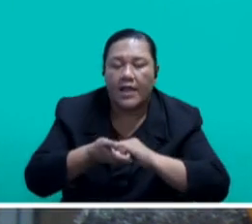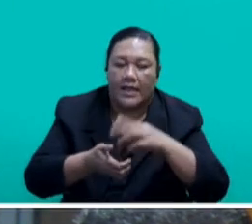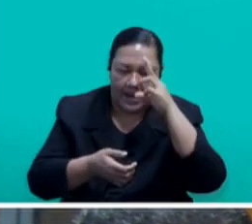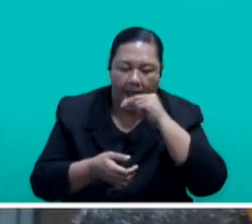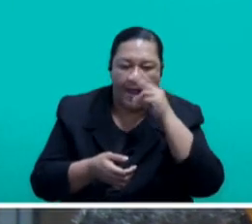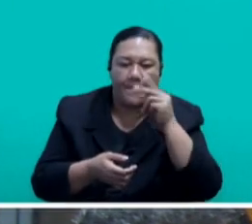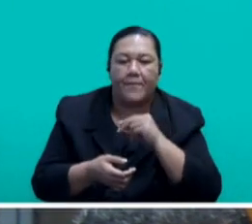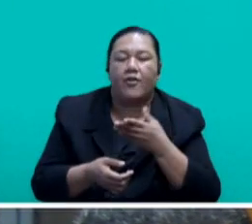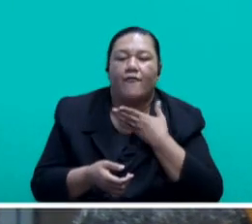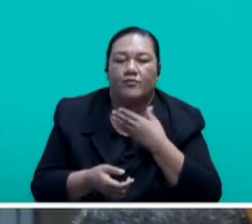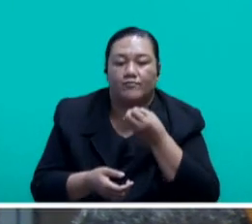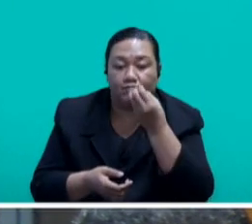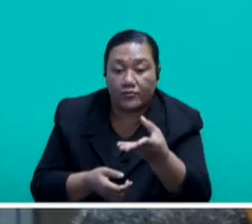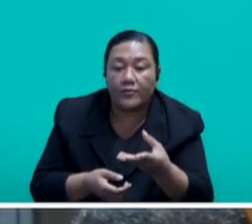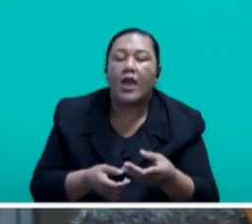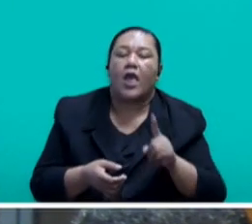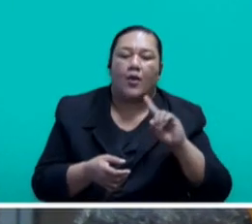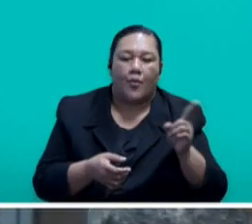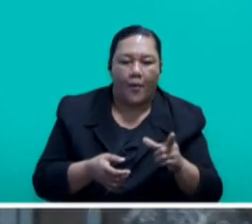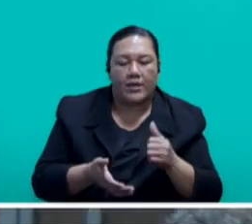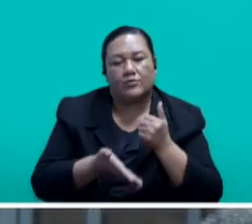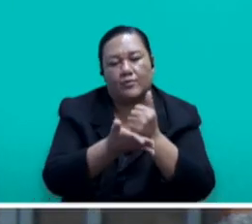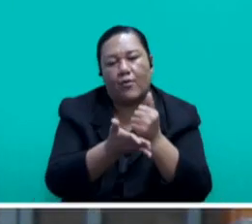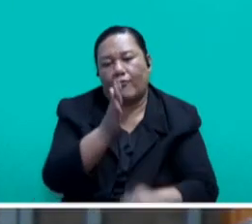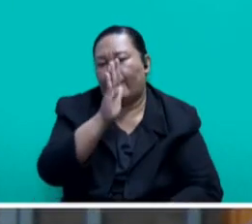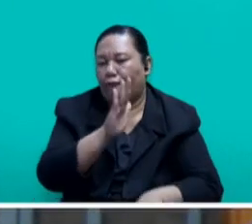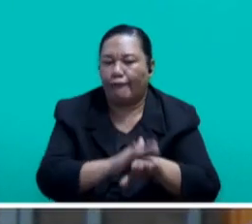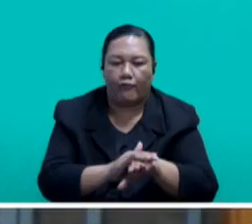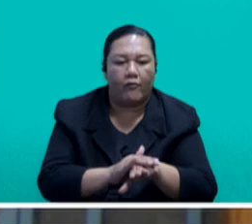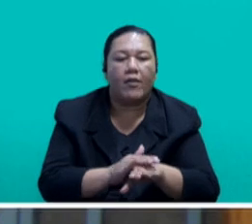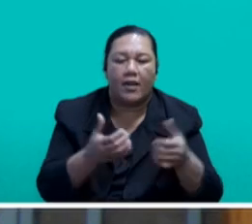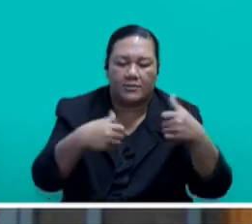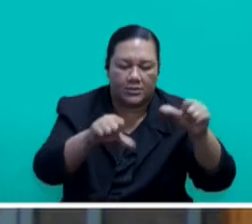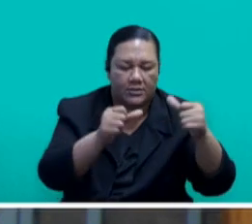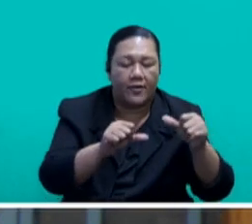and incorporate their needs into funding interventions and policies.